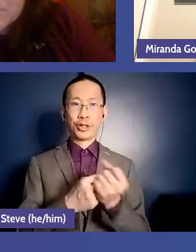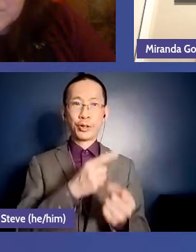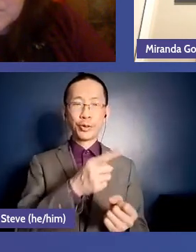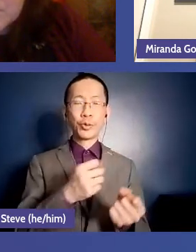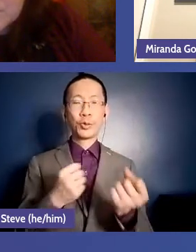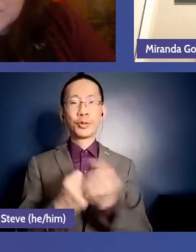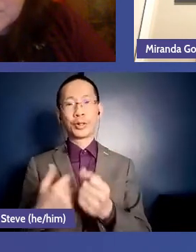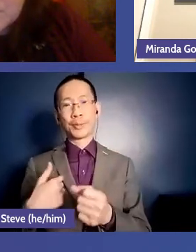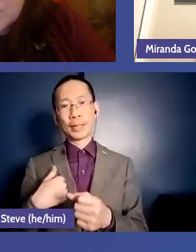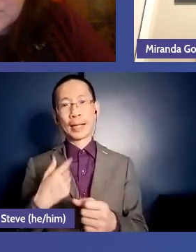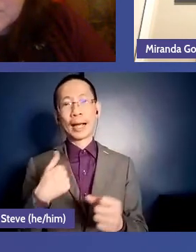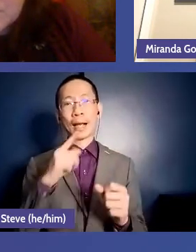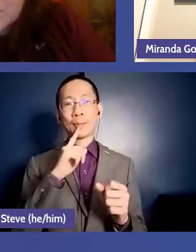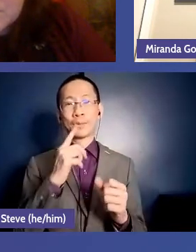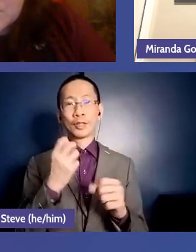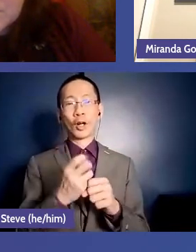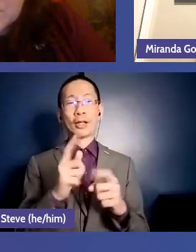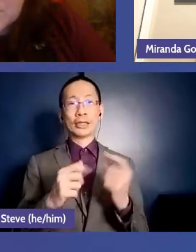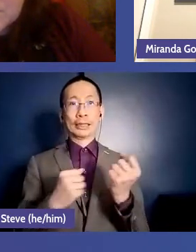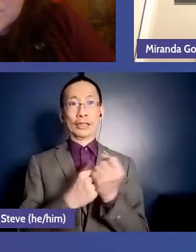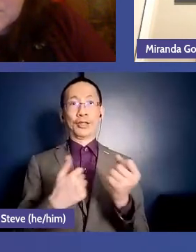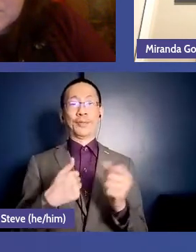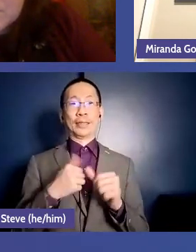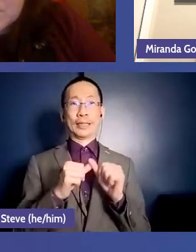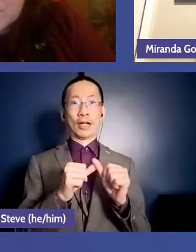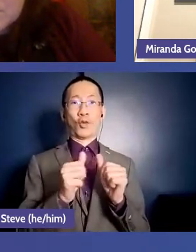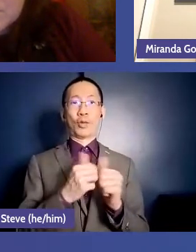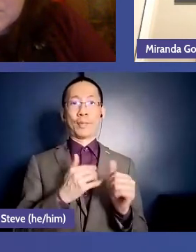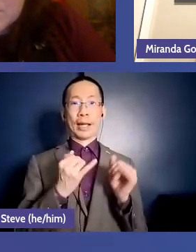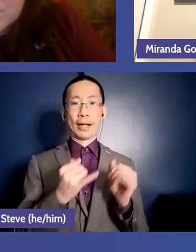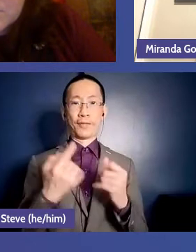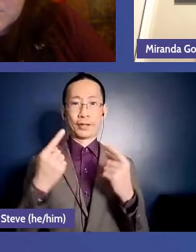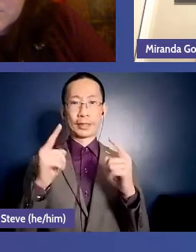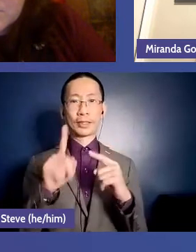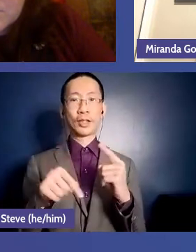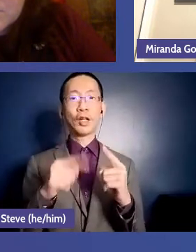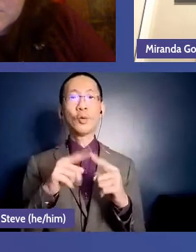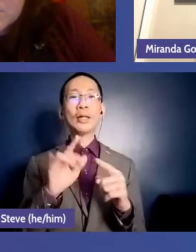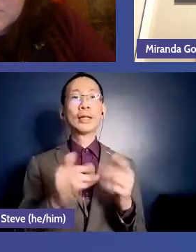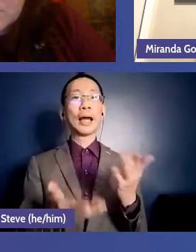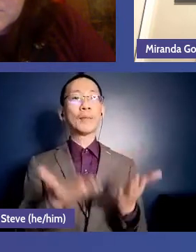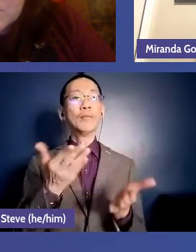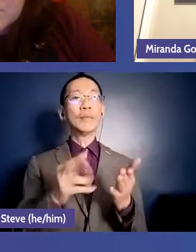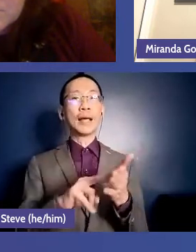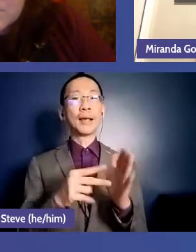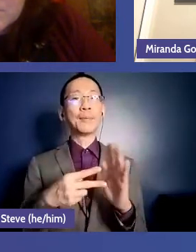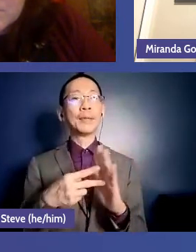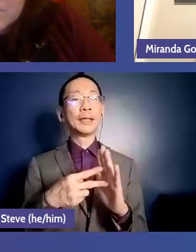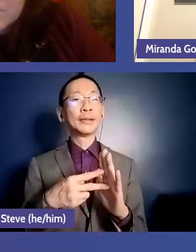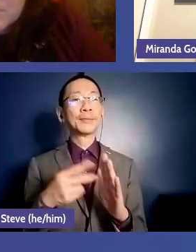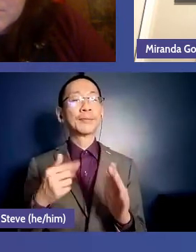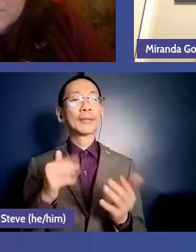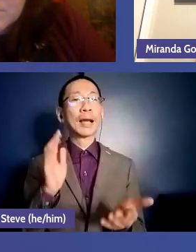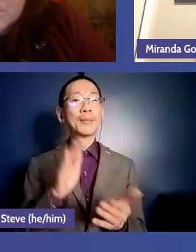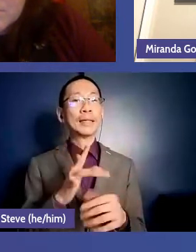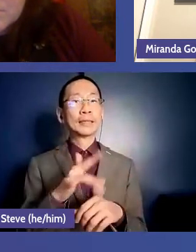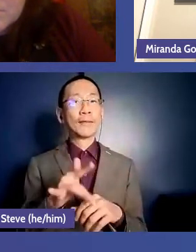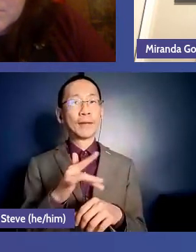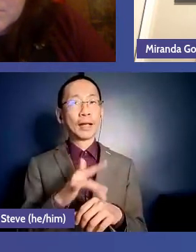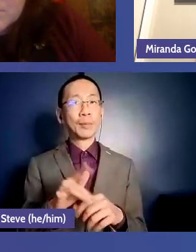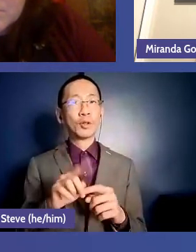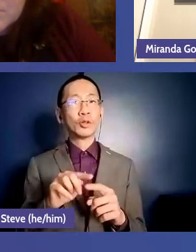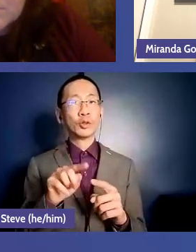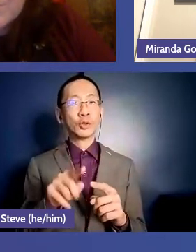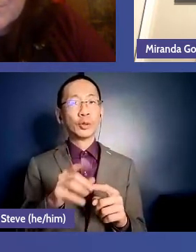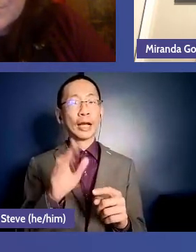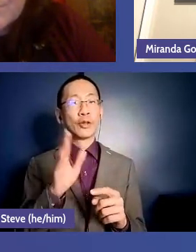I can imagine it's hard to cheer me on in my individual success when that may mean I am less available to you and your